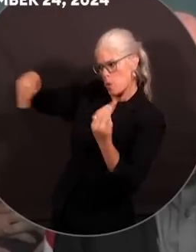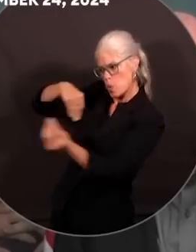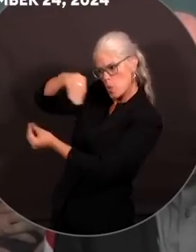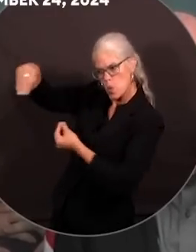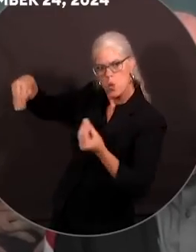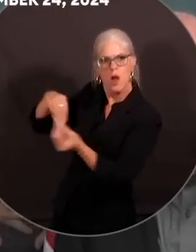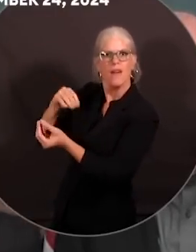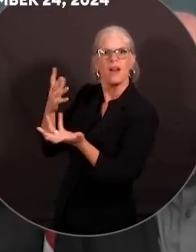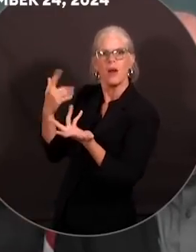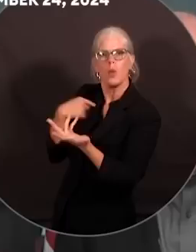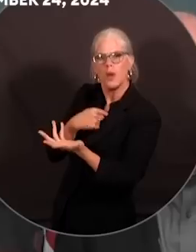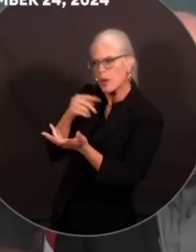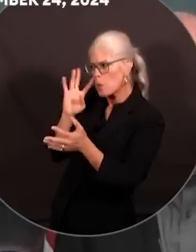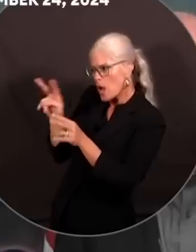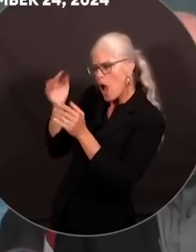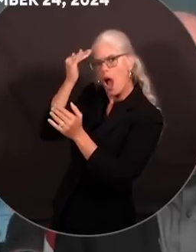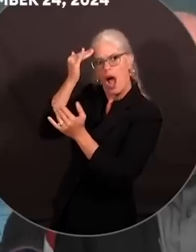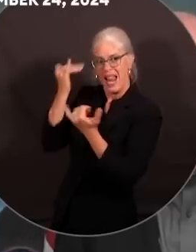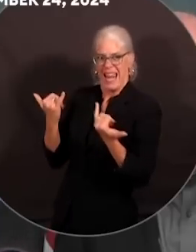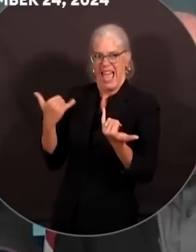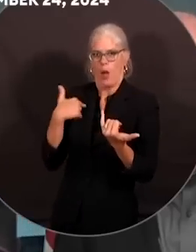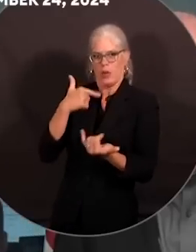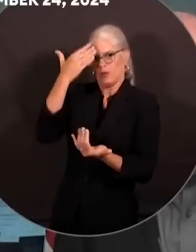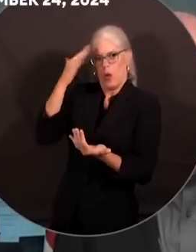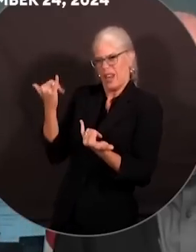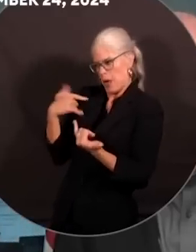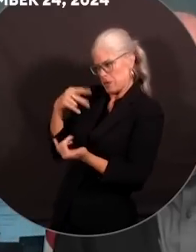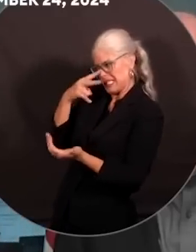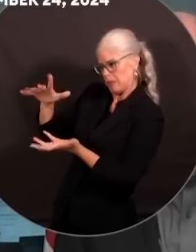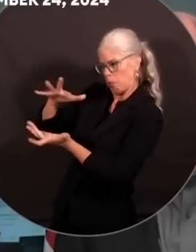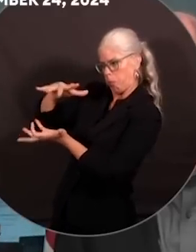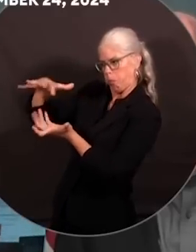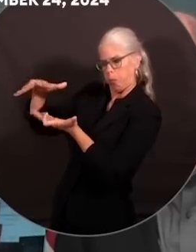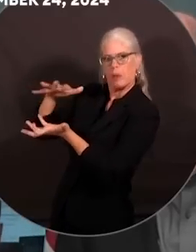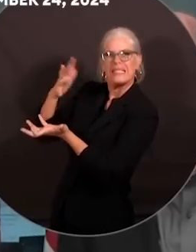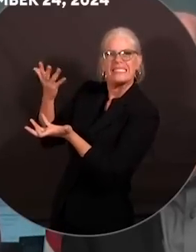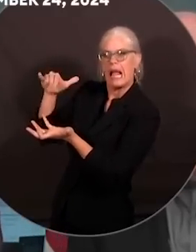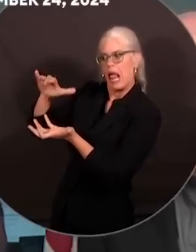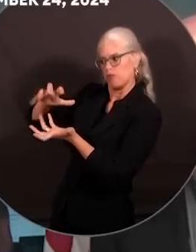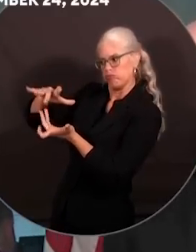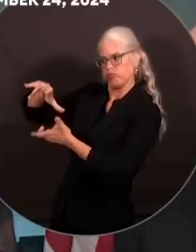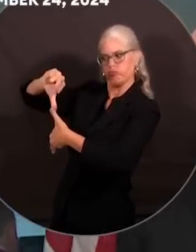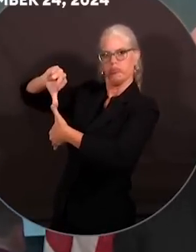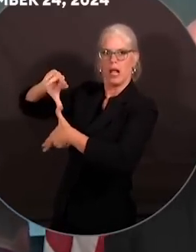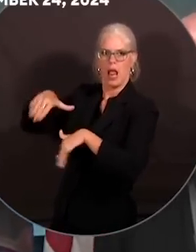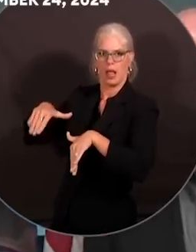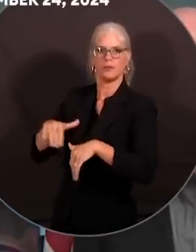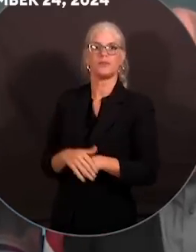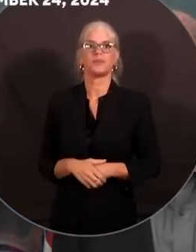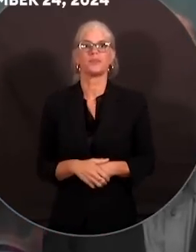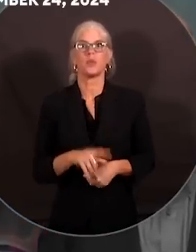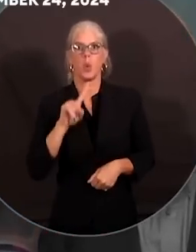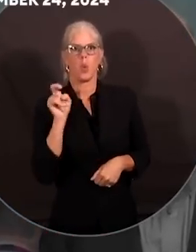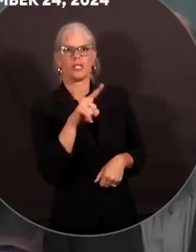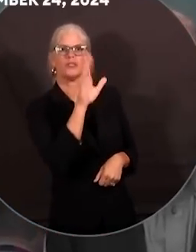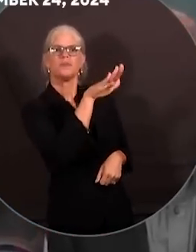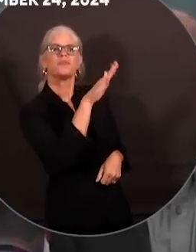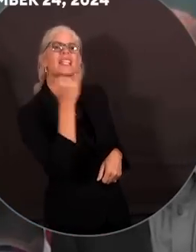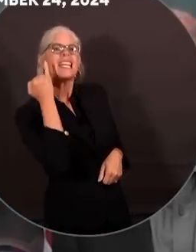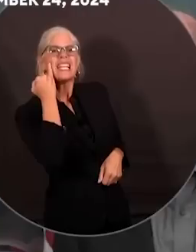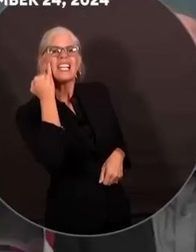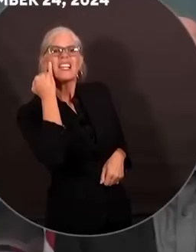going to have some pretty accurate forecasts at that point. So if the storm is perhaps